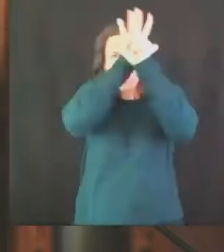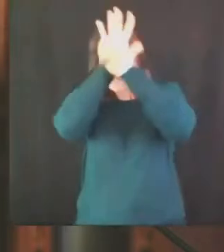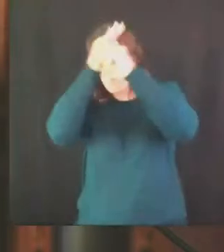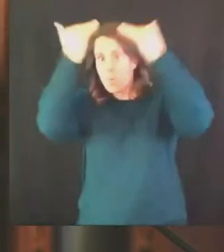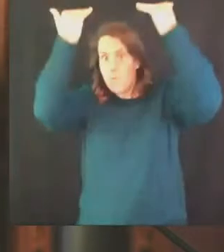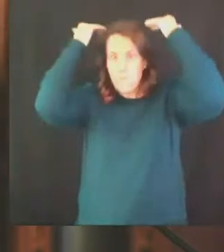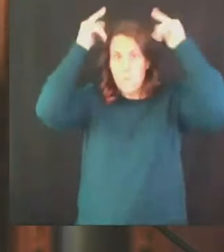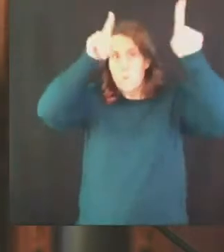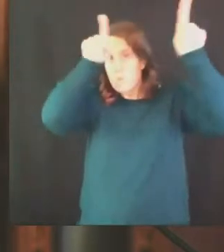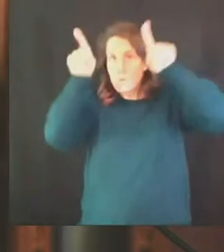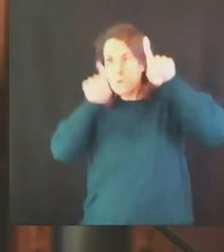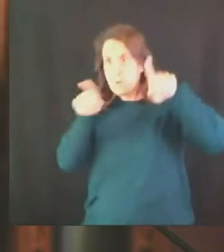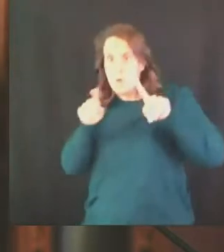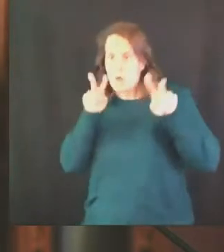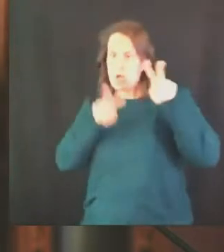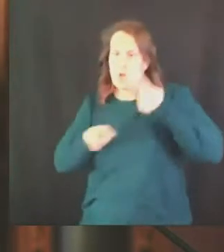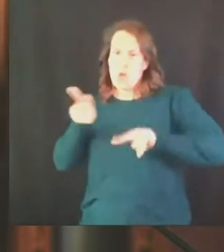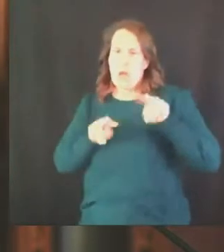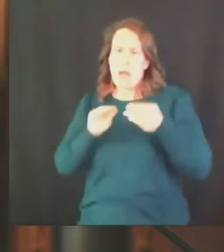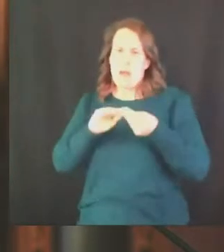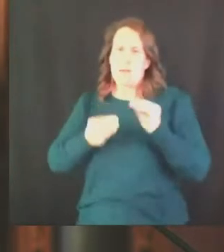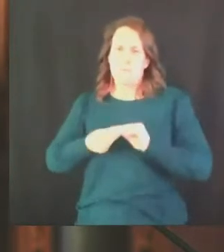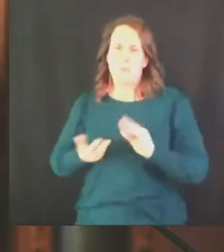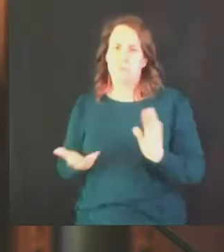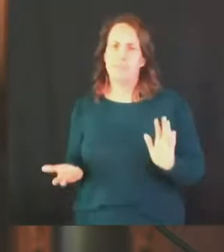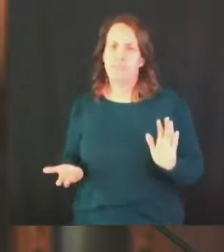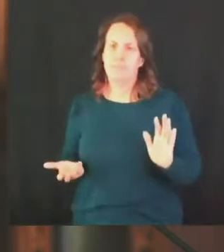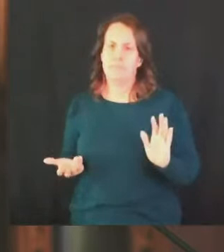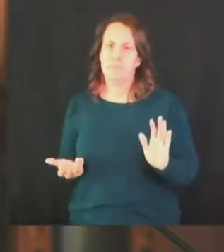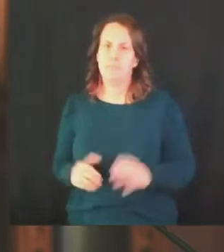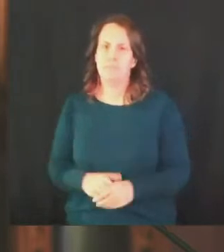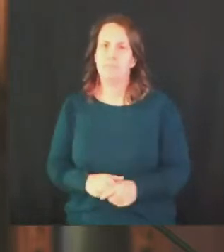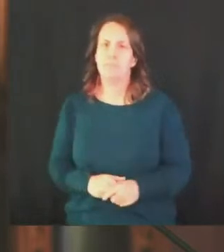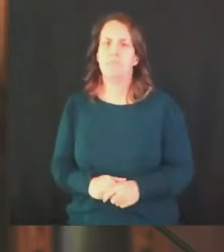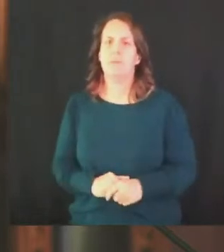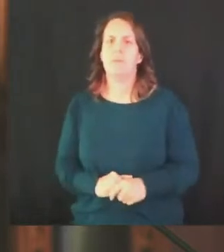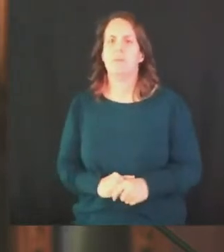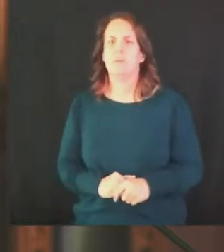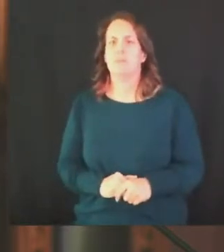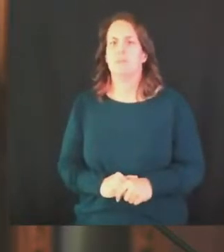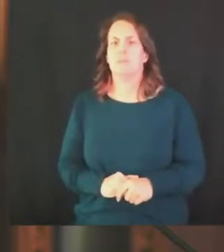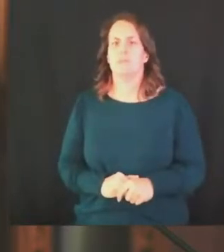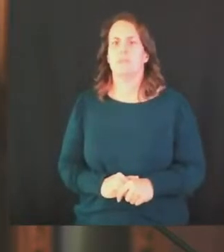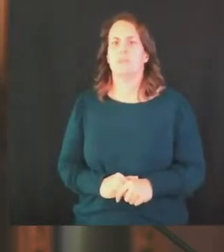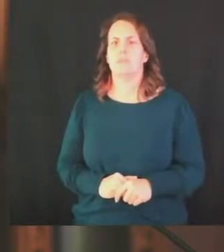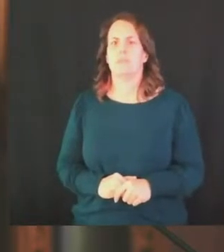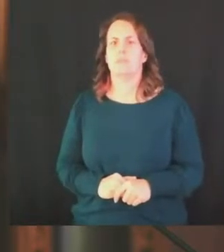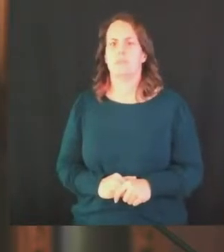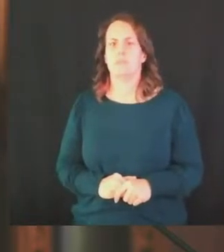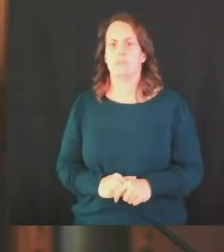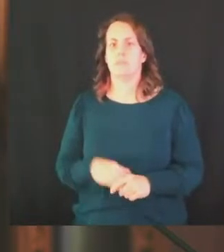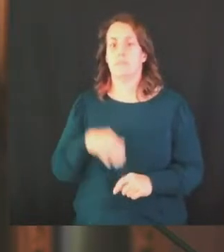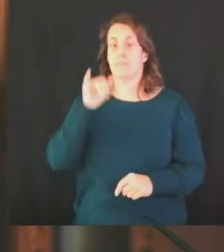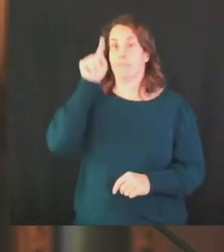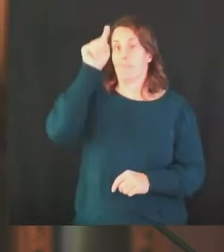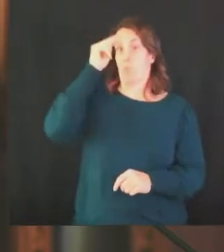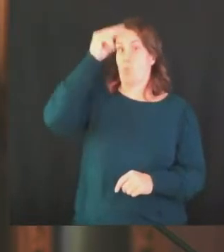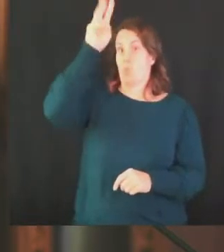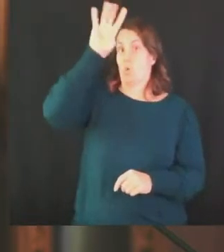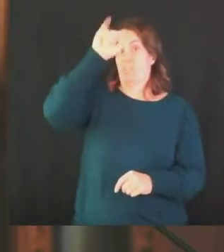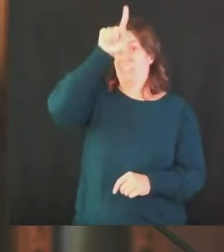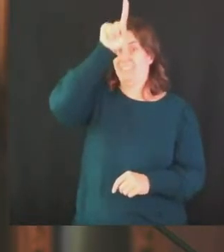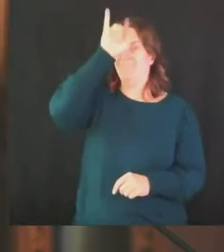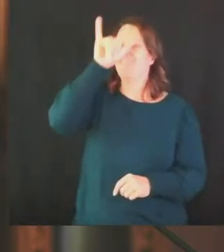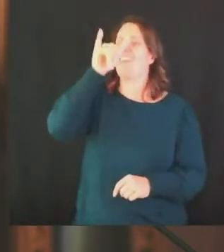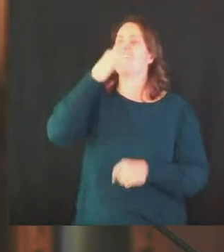currently standing up in the Milwaukee area, we will make that decision in conjunction with the